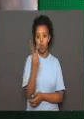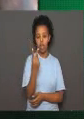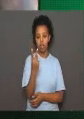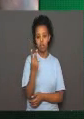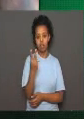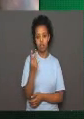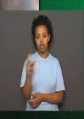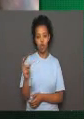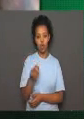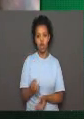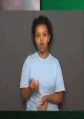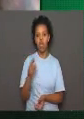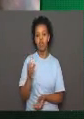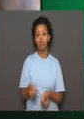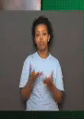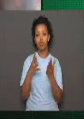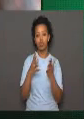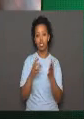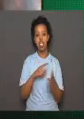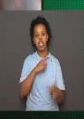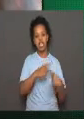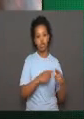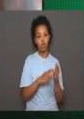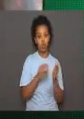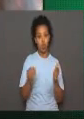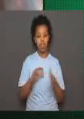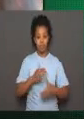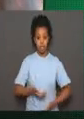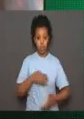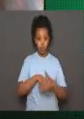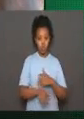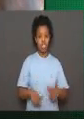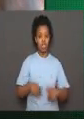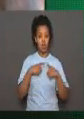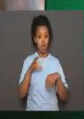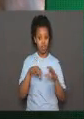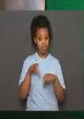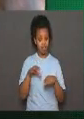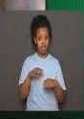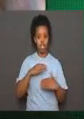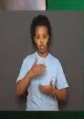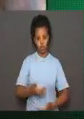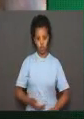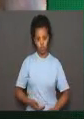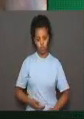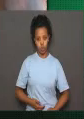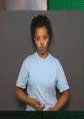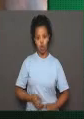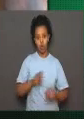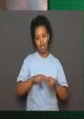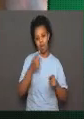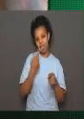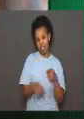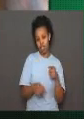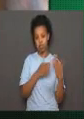or too many copies of genes, then the embryo could be miscarried.